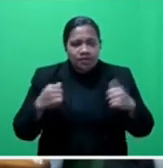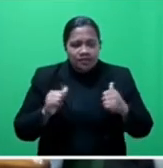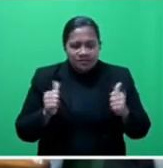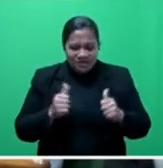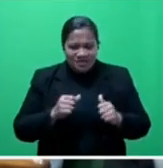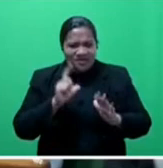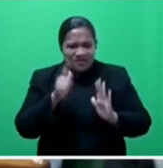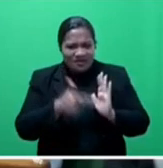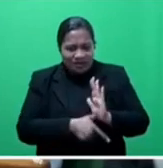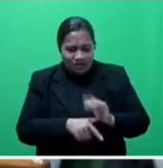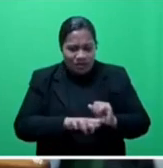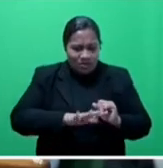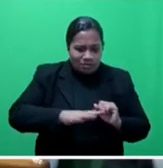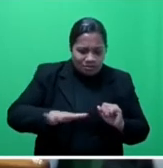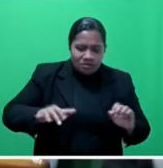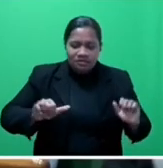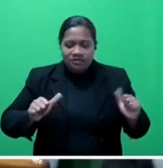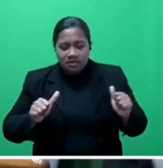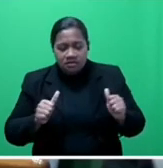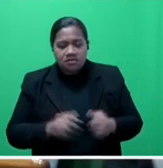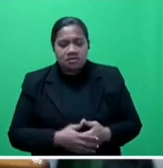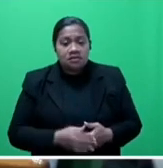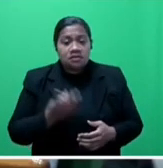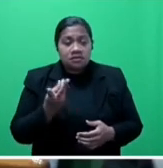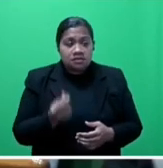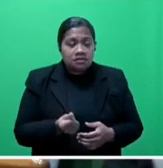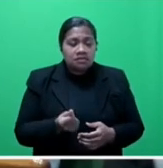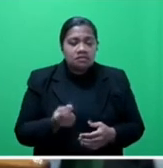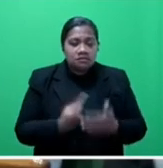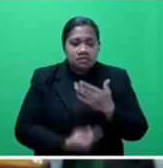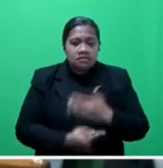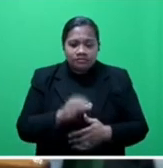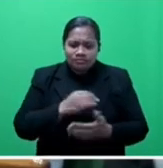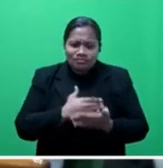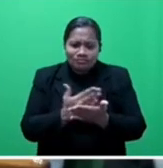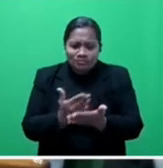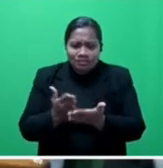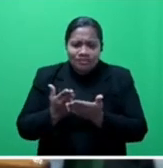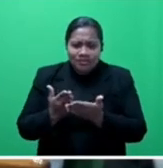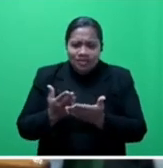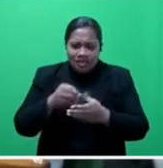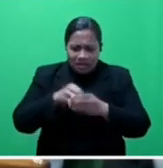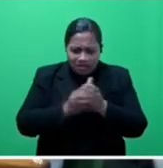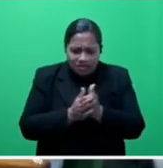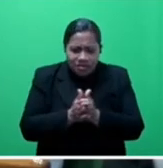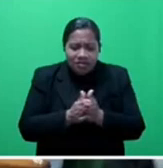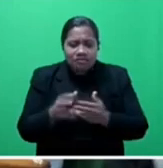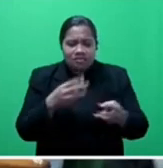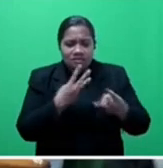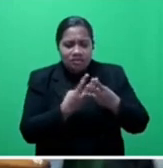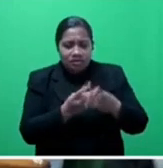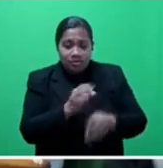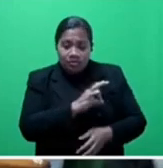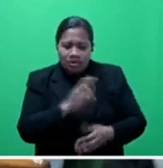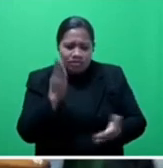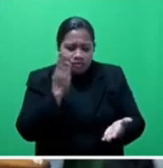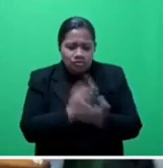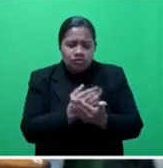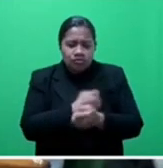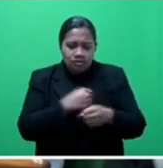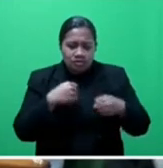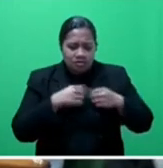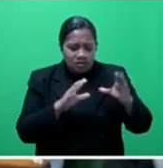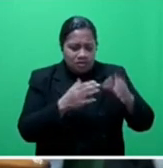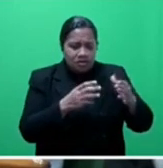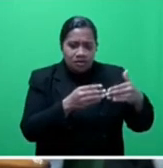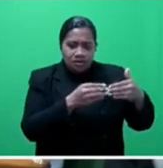It allowed those who never shared the aspirations of SODELPA in the first place and were never true to our party principles to leave us. It